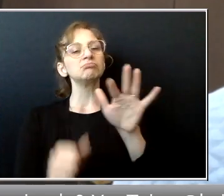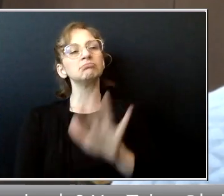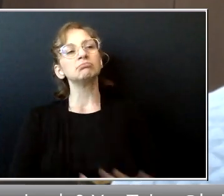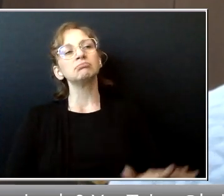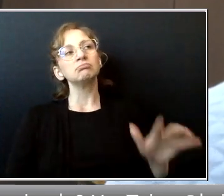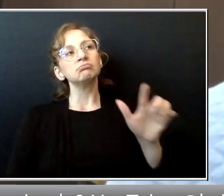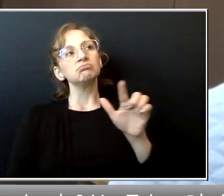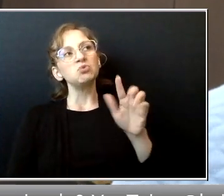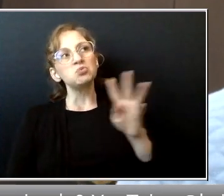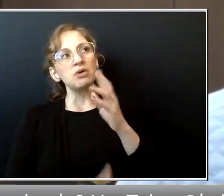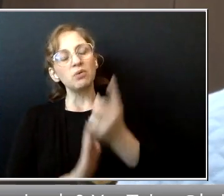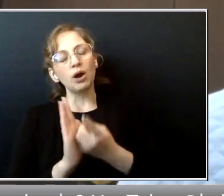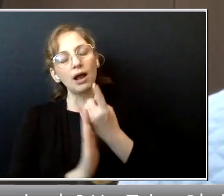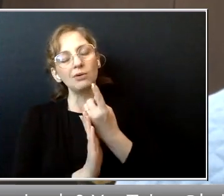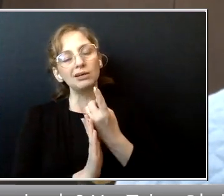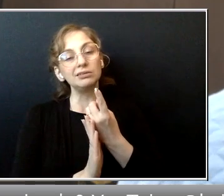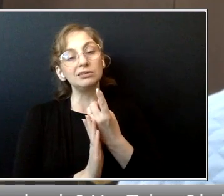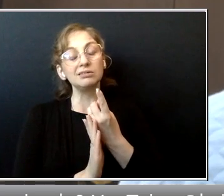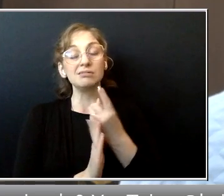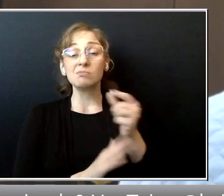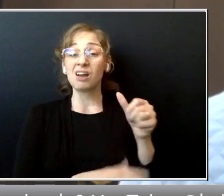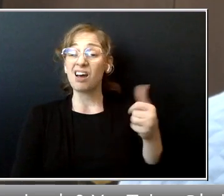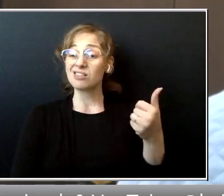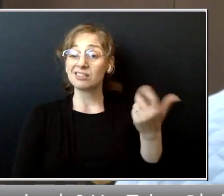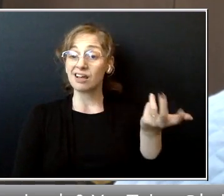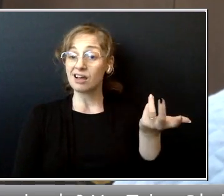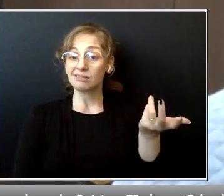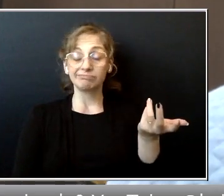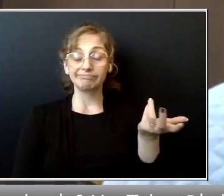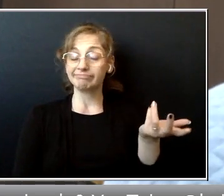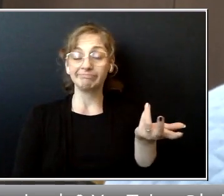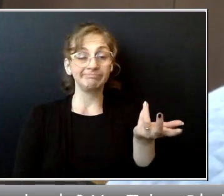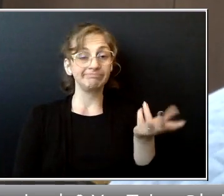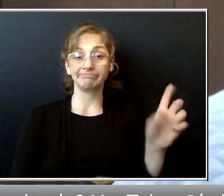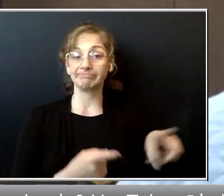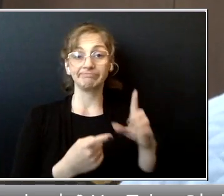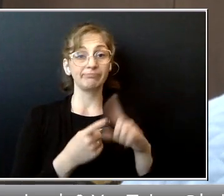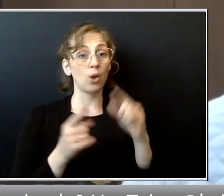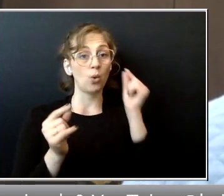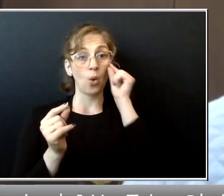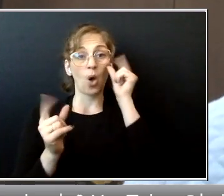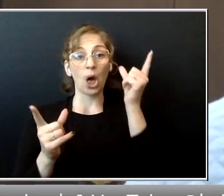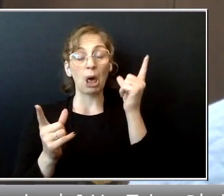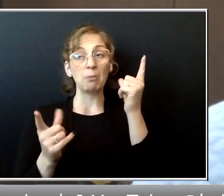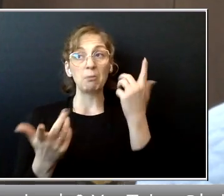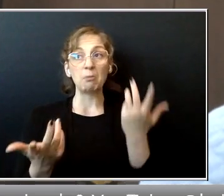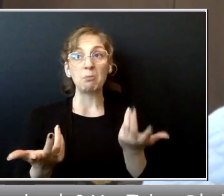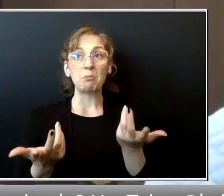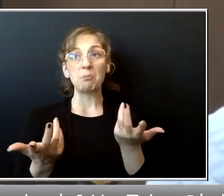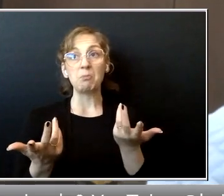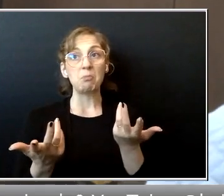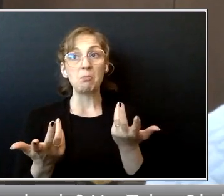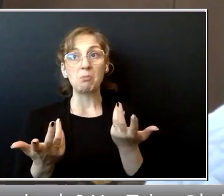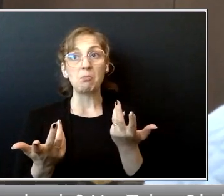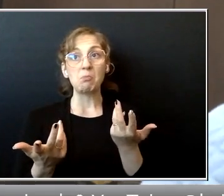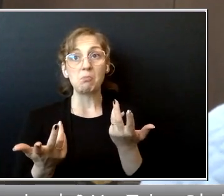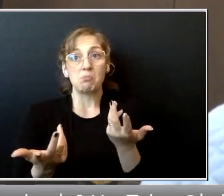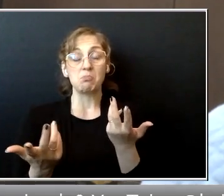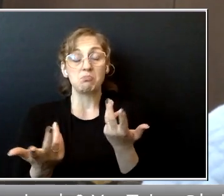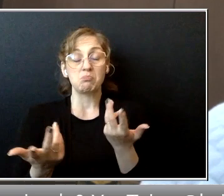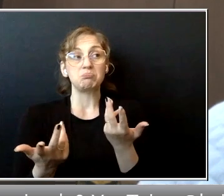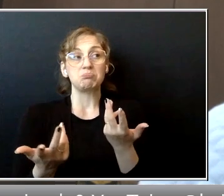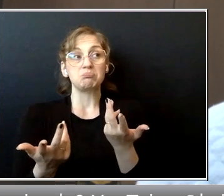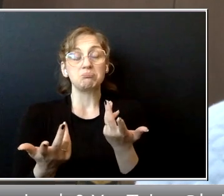outside of that, when I woke up, I wouldn't have really been able to tell that there was, doctors in there for